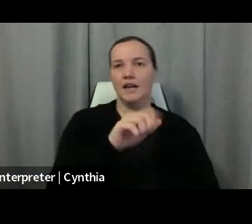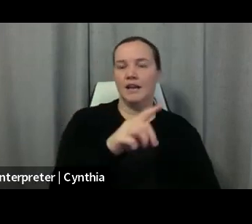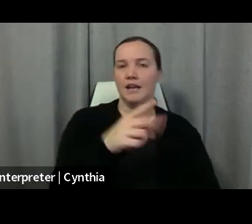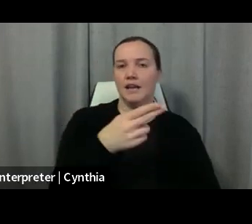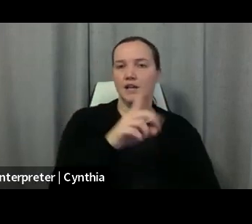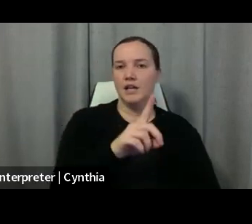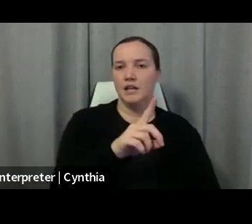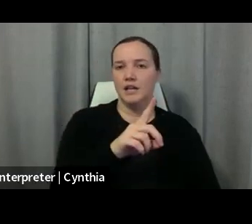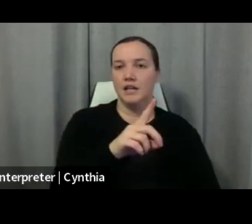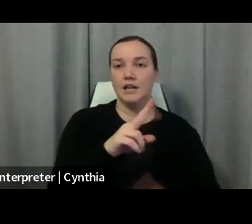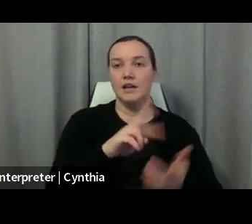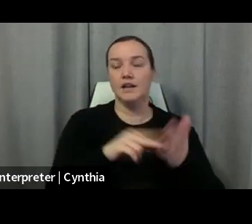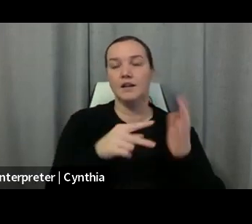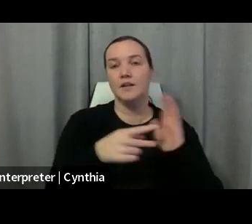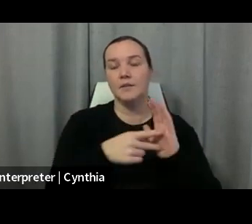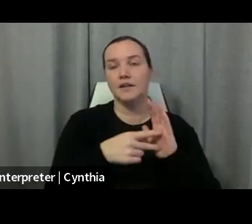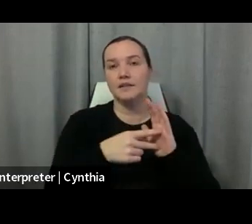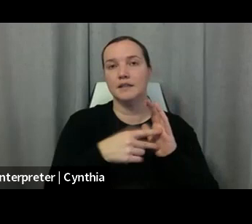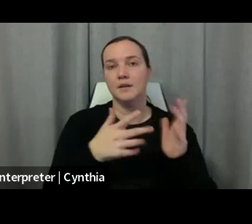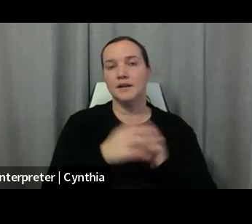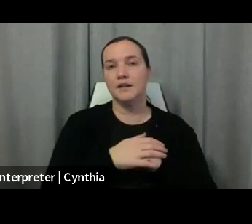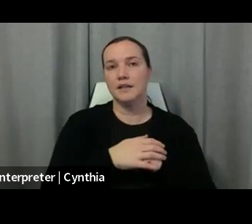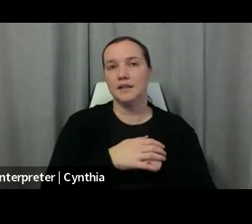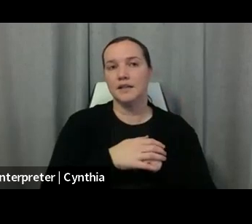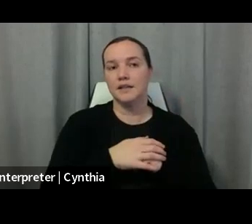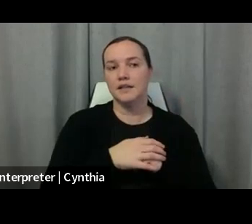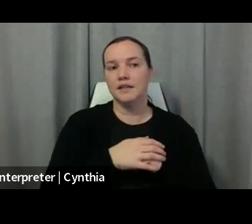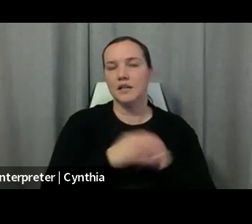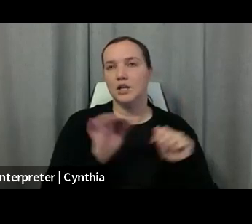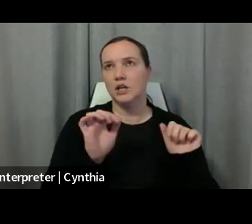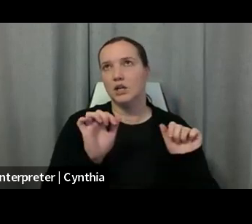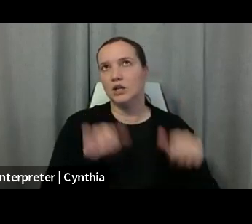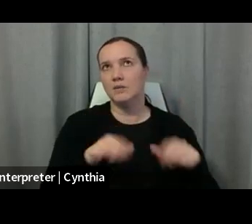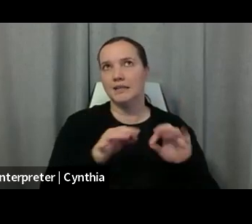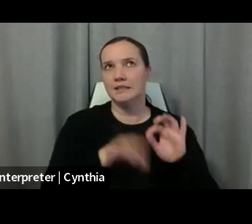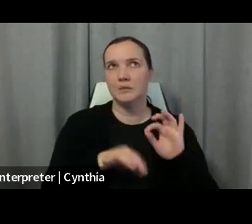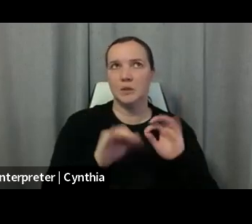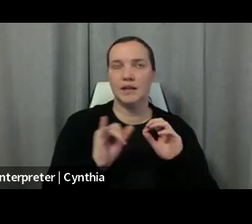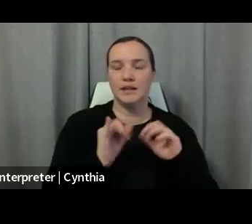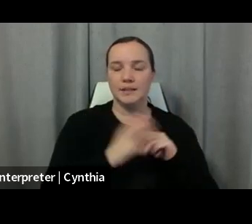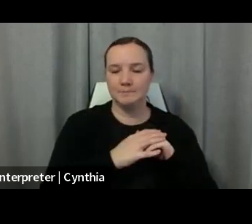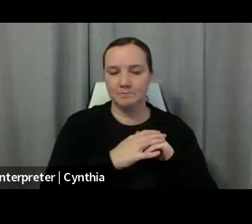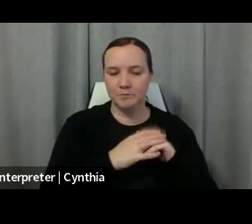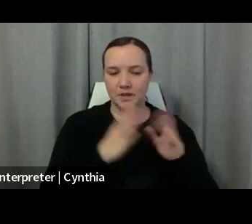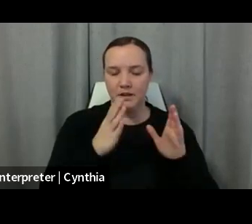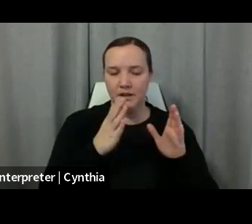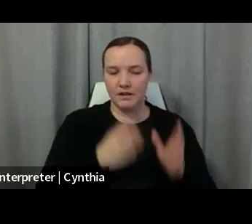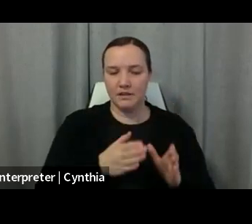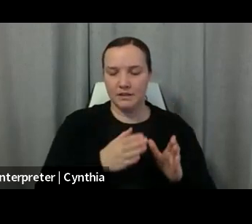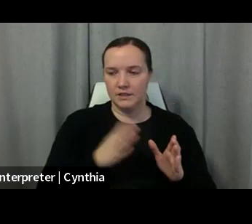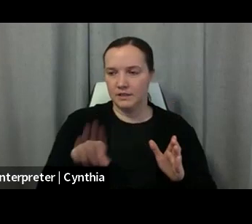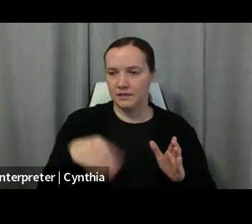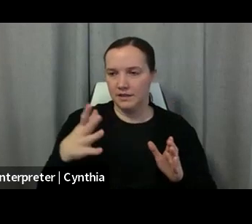It is when a simple amount, it could be as simple as someone